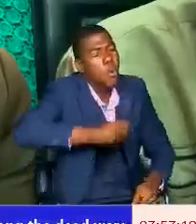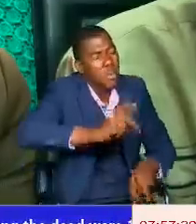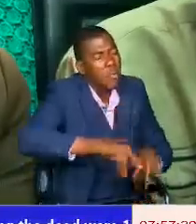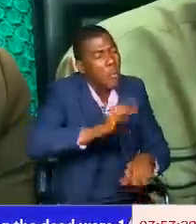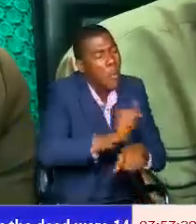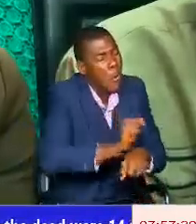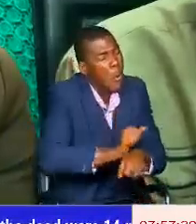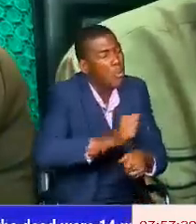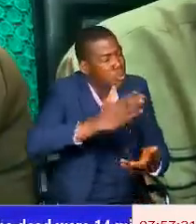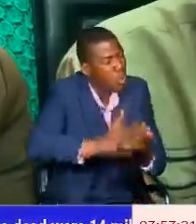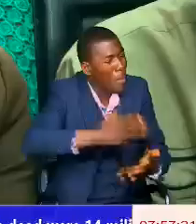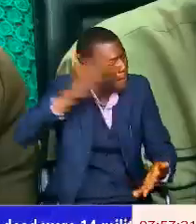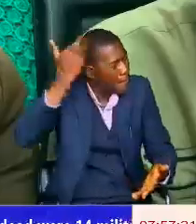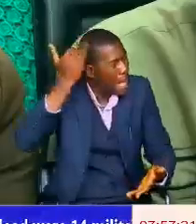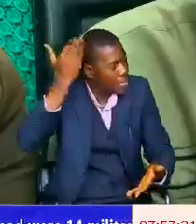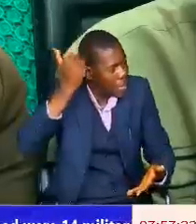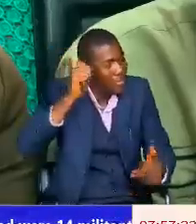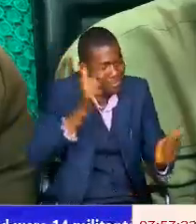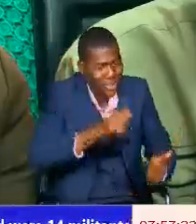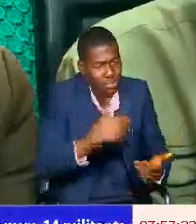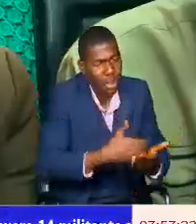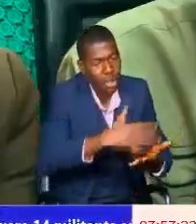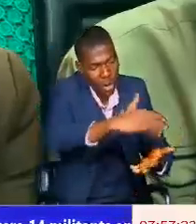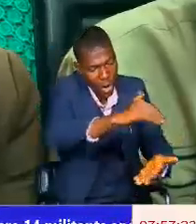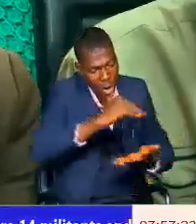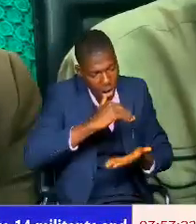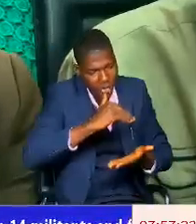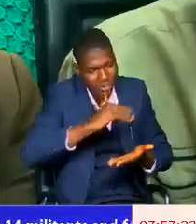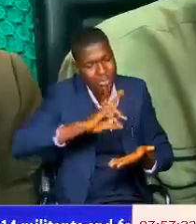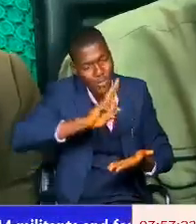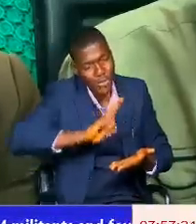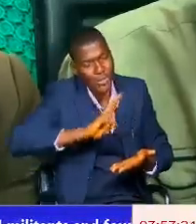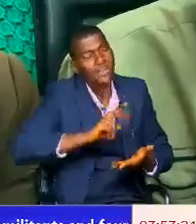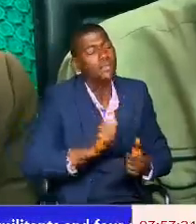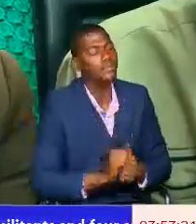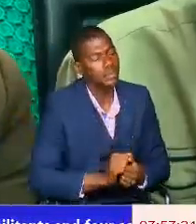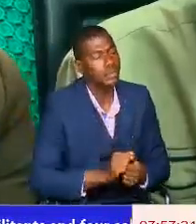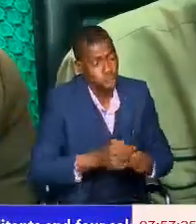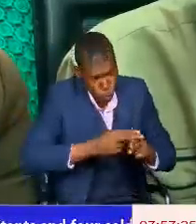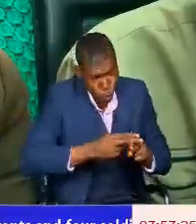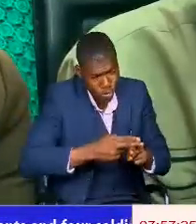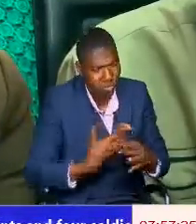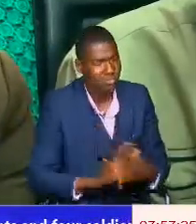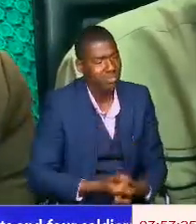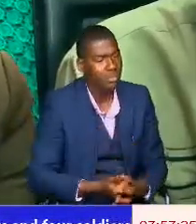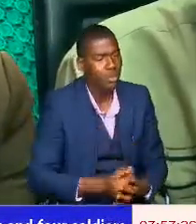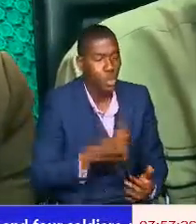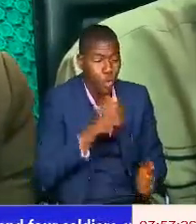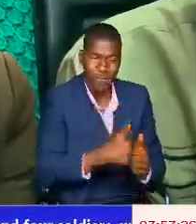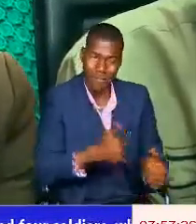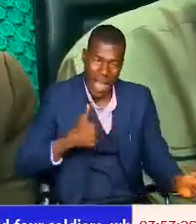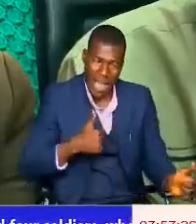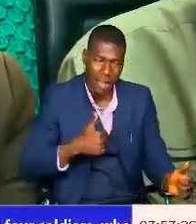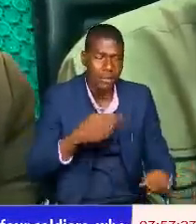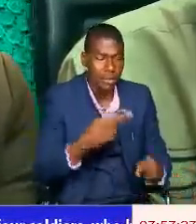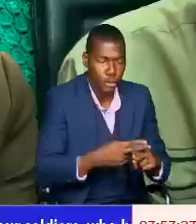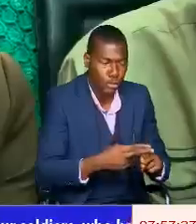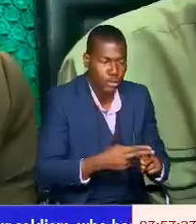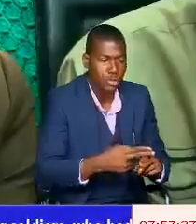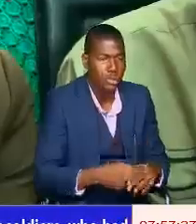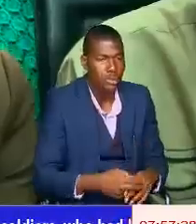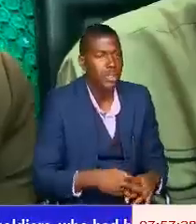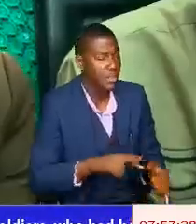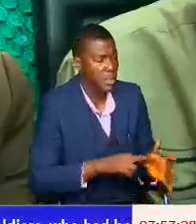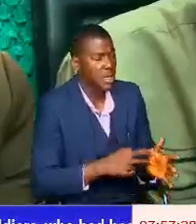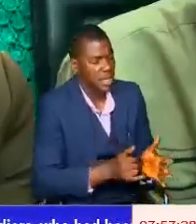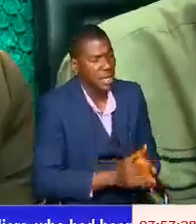Mr. Ejua and other retirees, means say them go fit get their money very soon. That's these people where they're supposed to don't